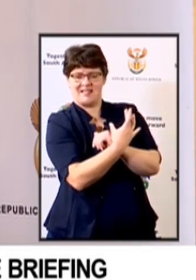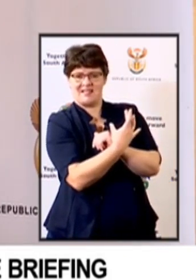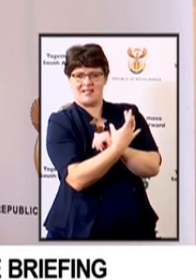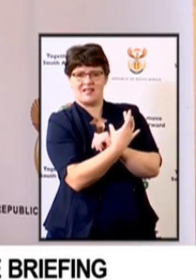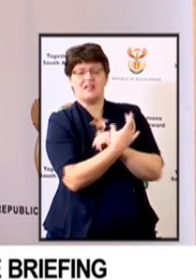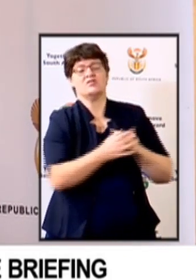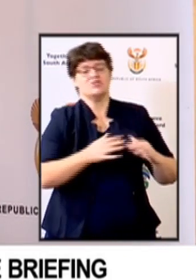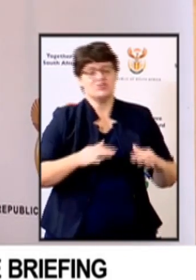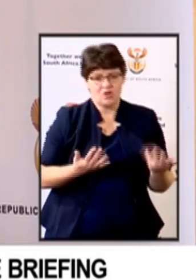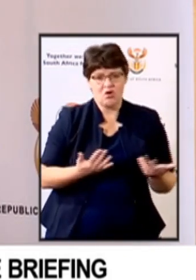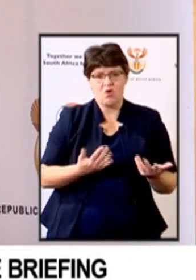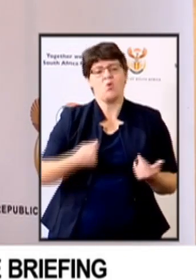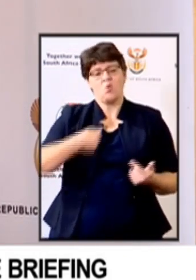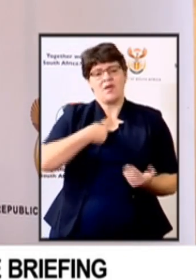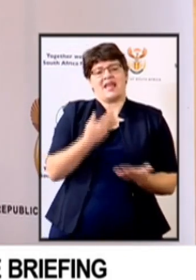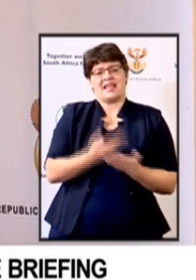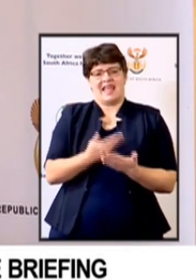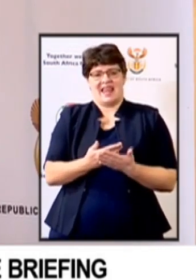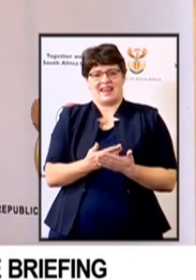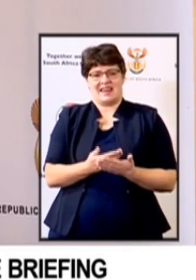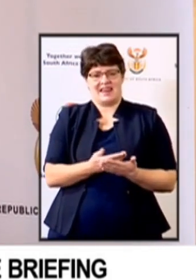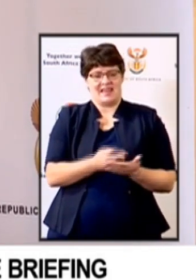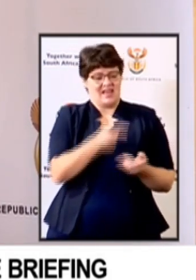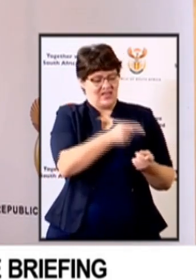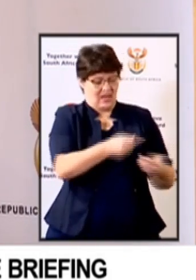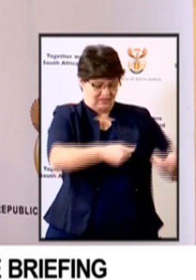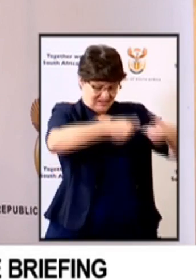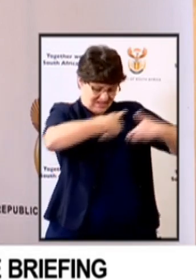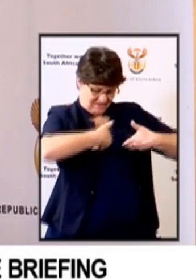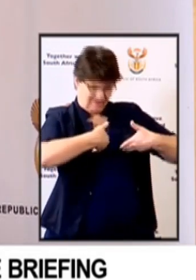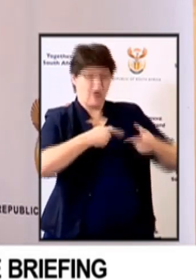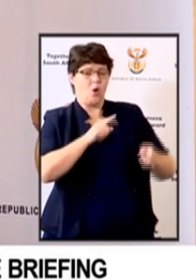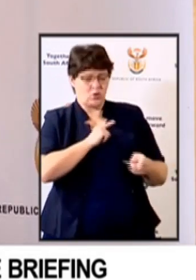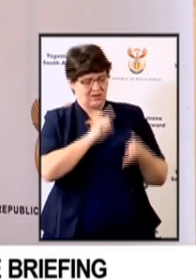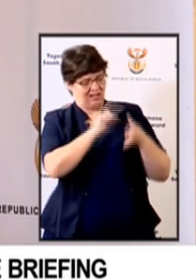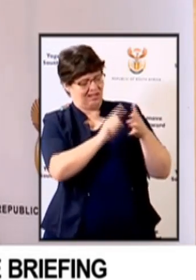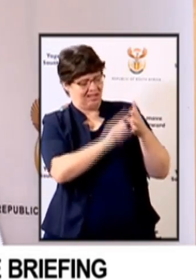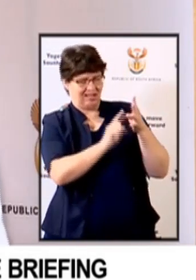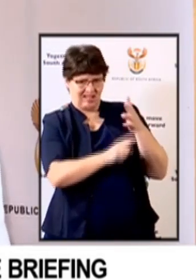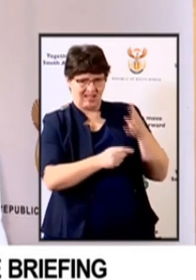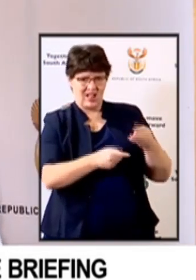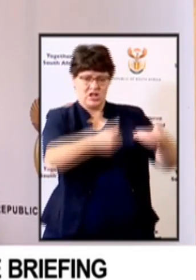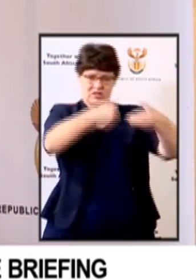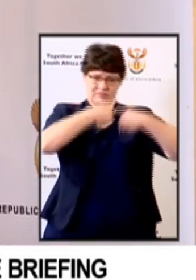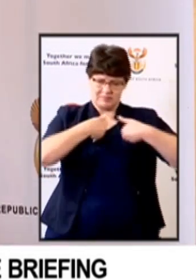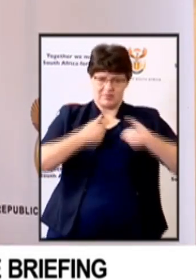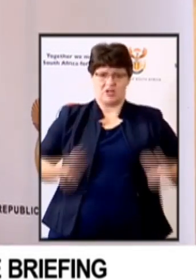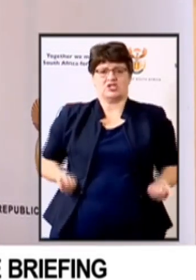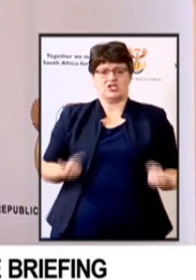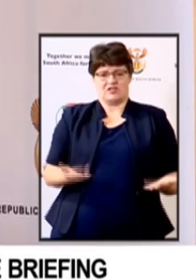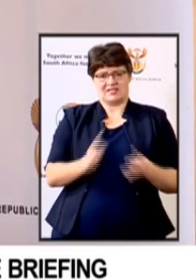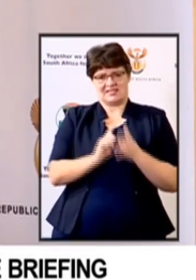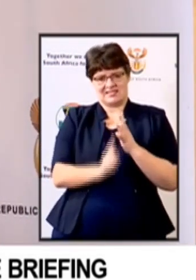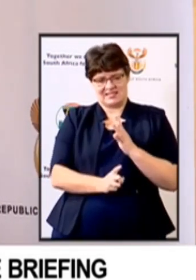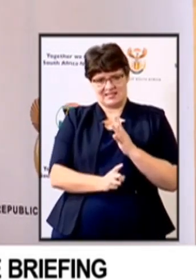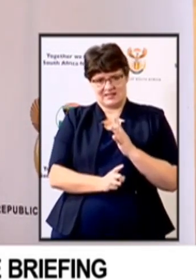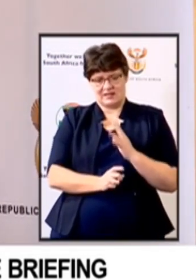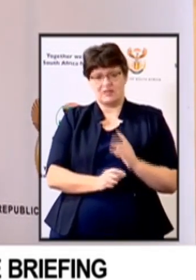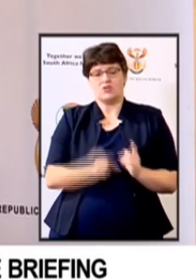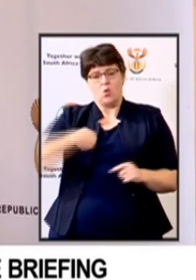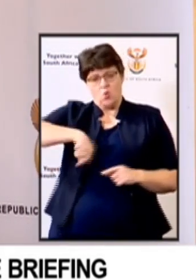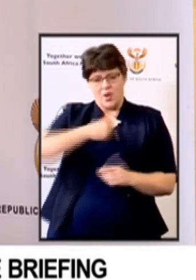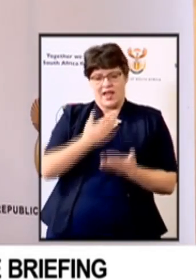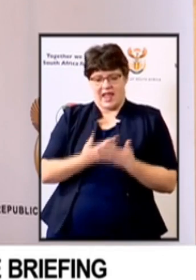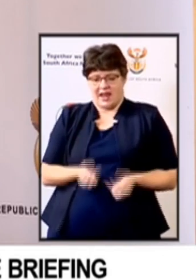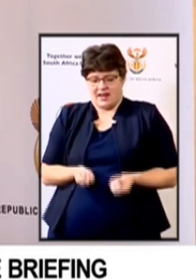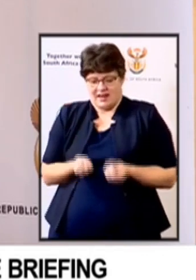delivering this particular service and other services that we have a responsibility to deliver to the